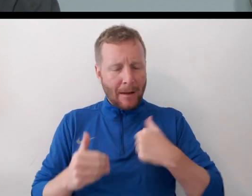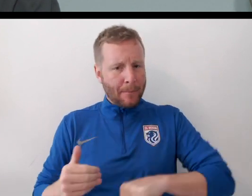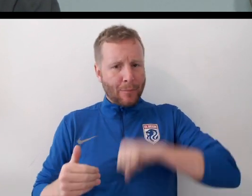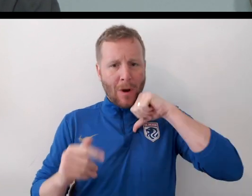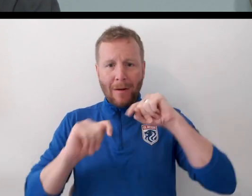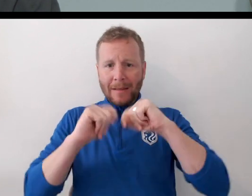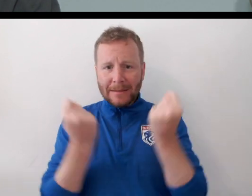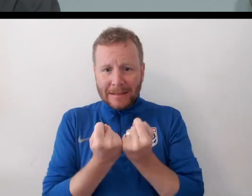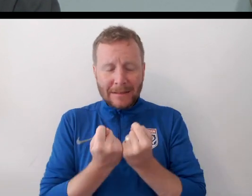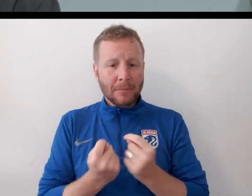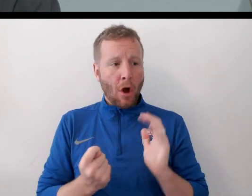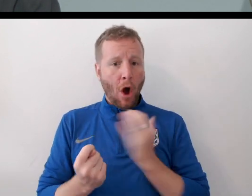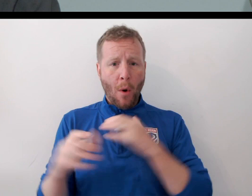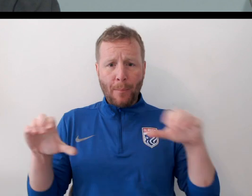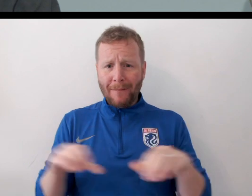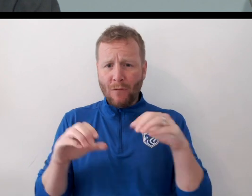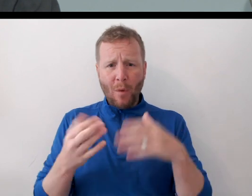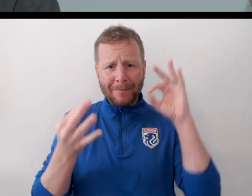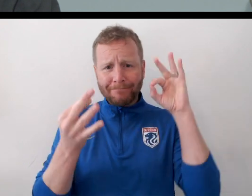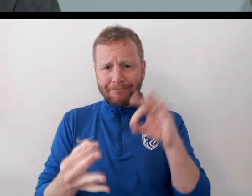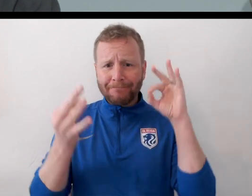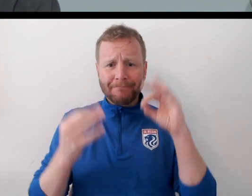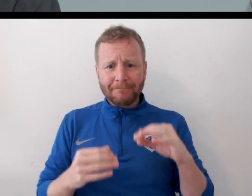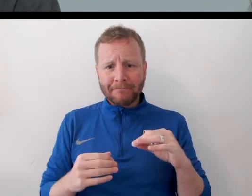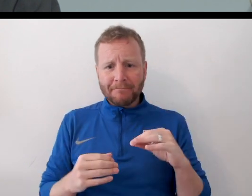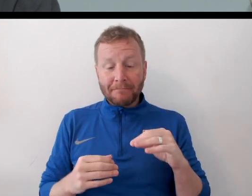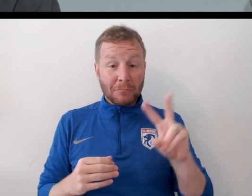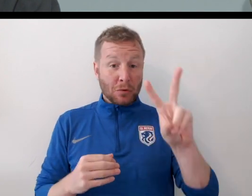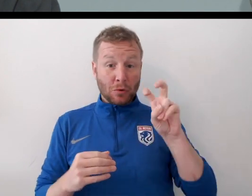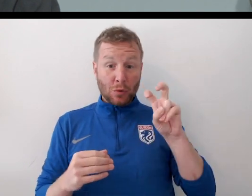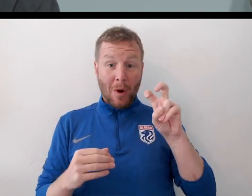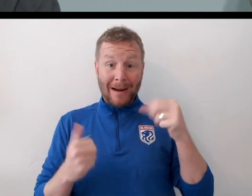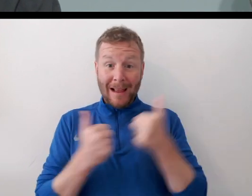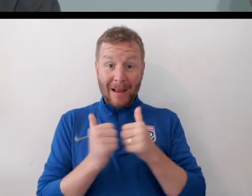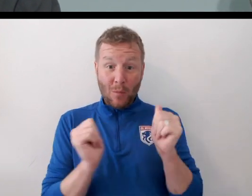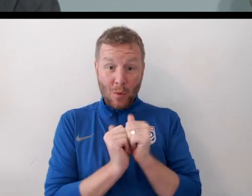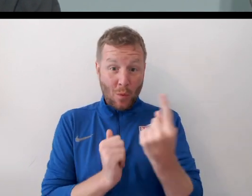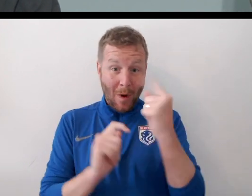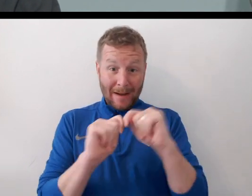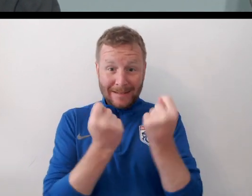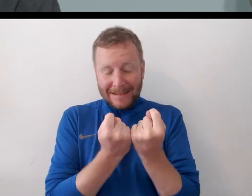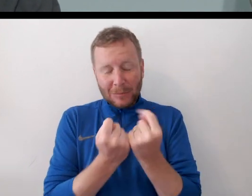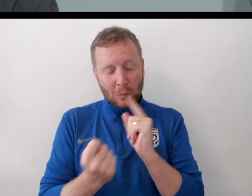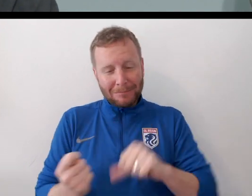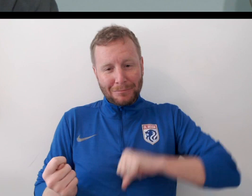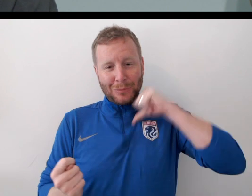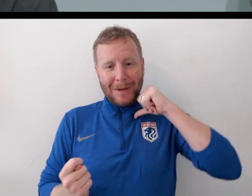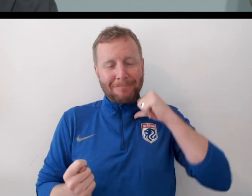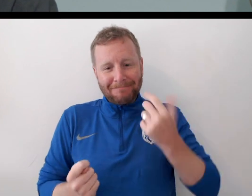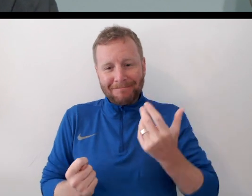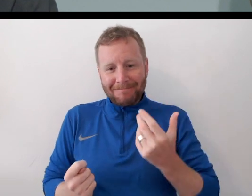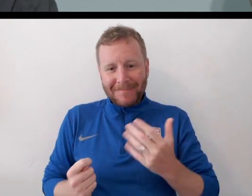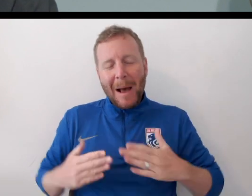of the team. We put a good performance together today. And, yeah, I mean, 200 with one club. I couldn't be more proud. So,